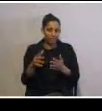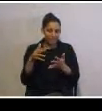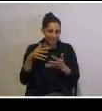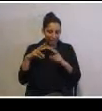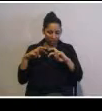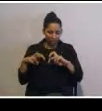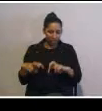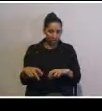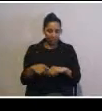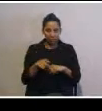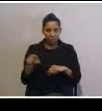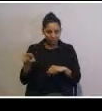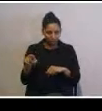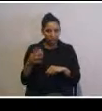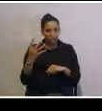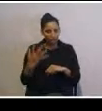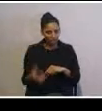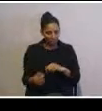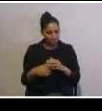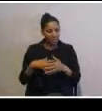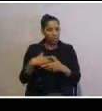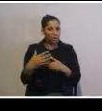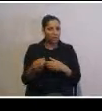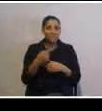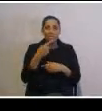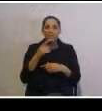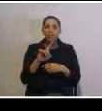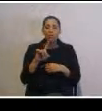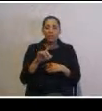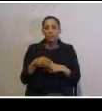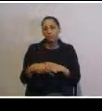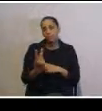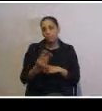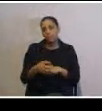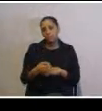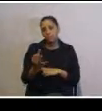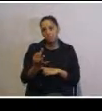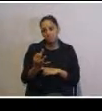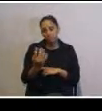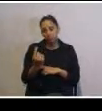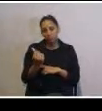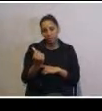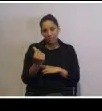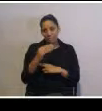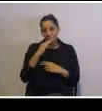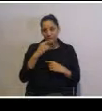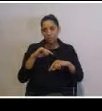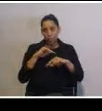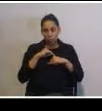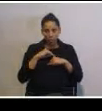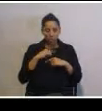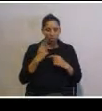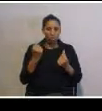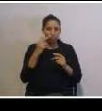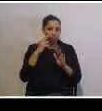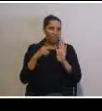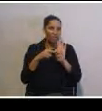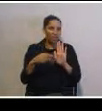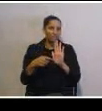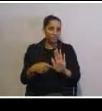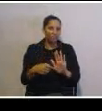of these studies are saying possibly we might need to double or triple the price in order for us to be cost reflective.